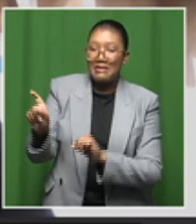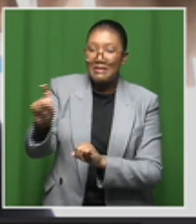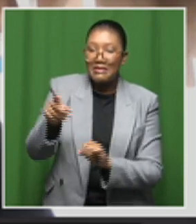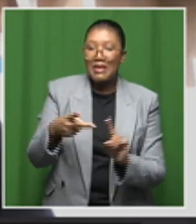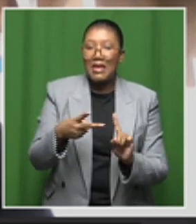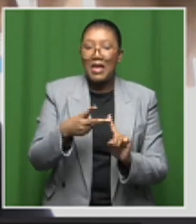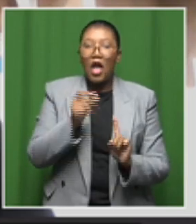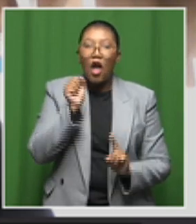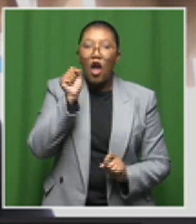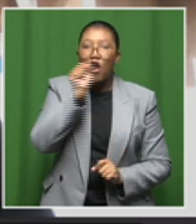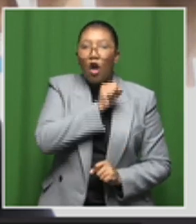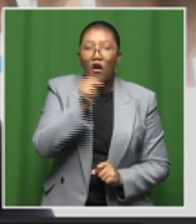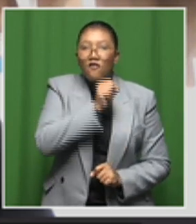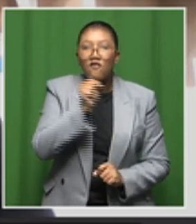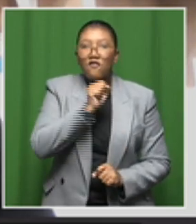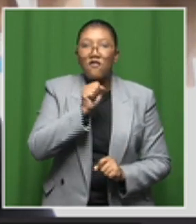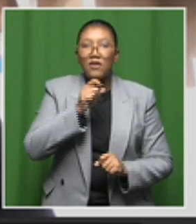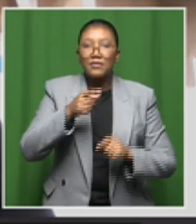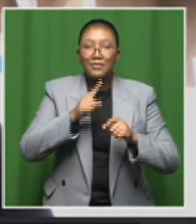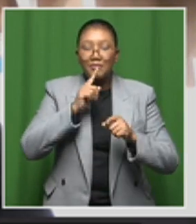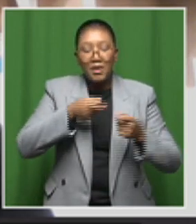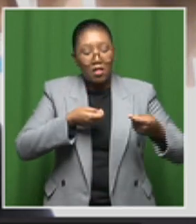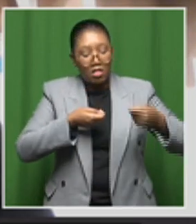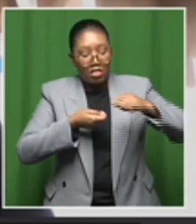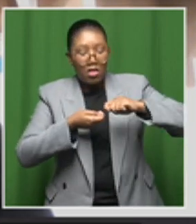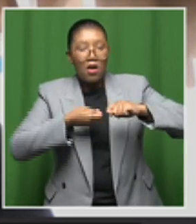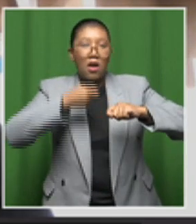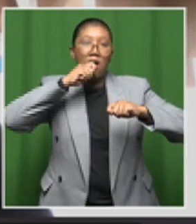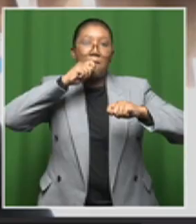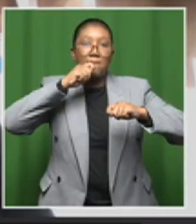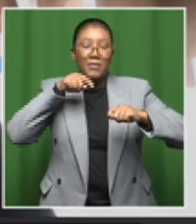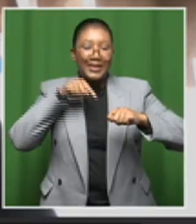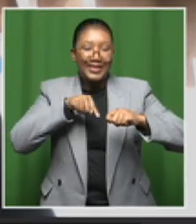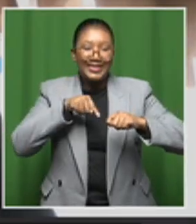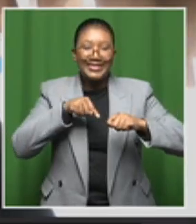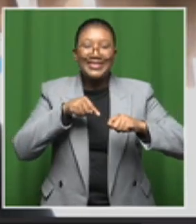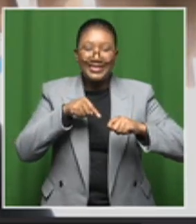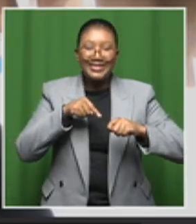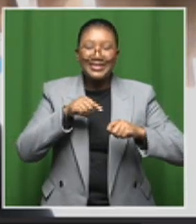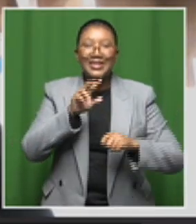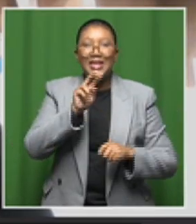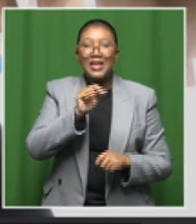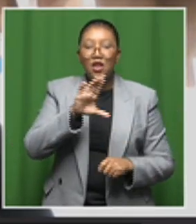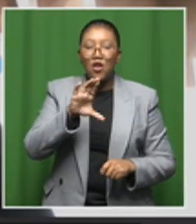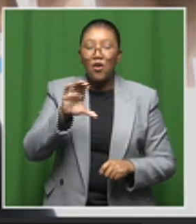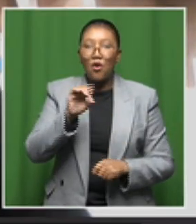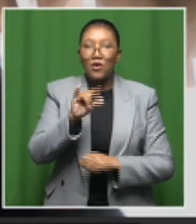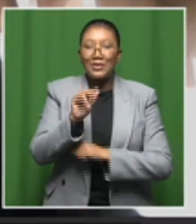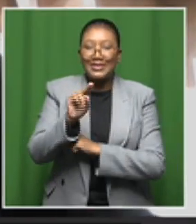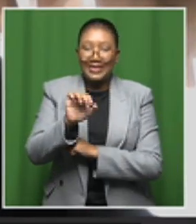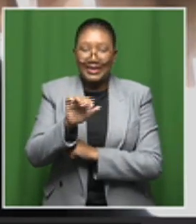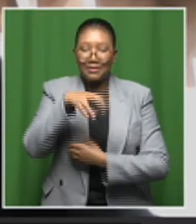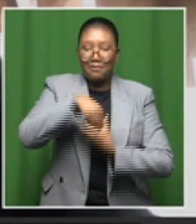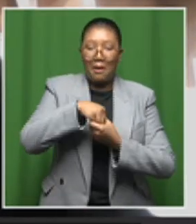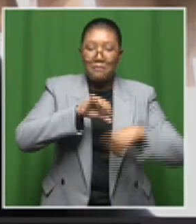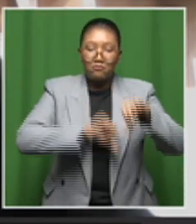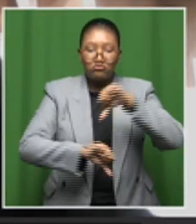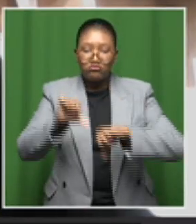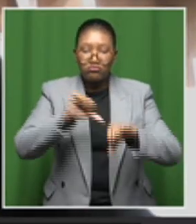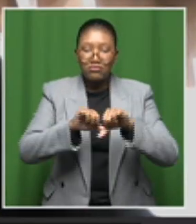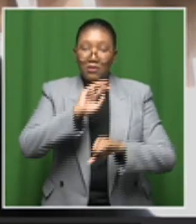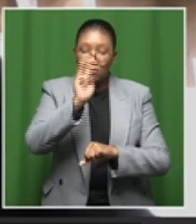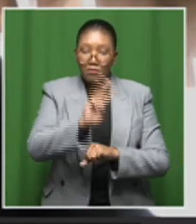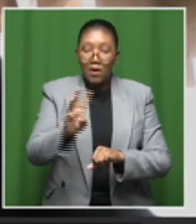the ones that contain codeine. And what we're seeing is that, and this is how the public can take note, that if you see that